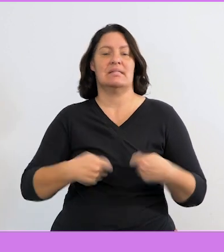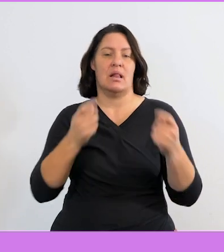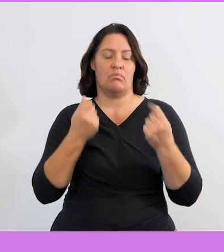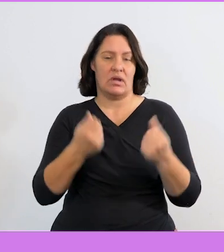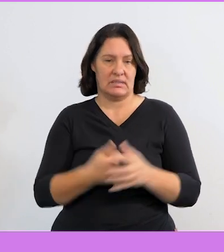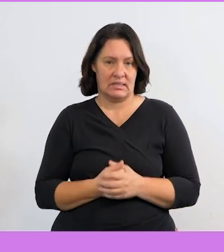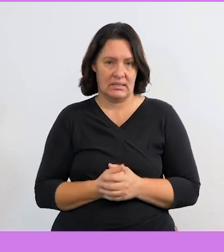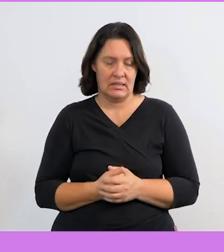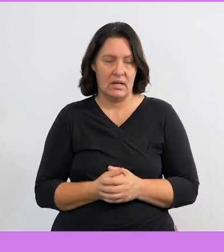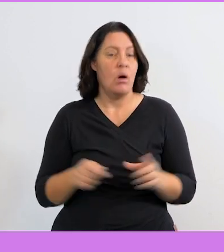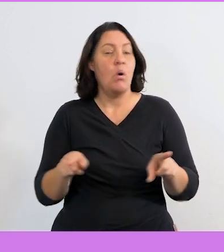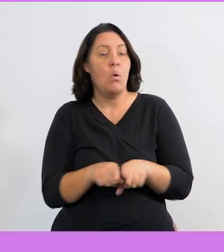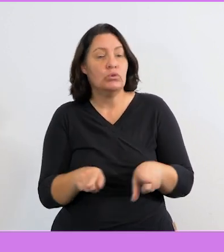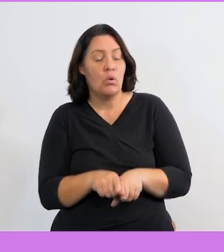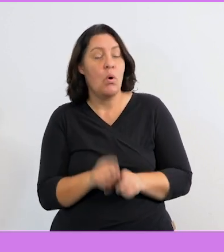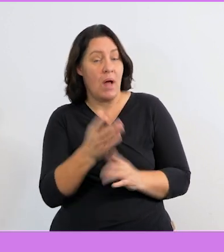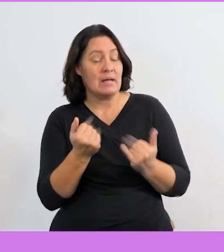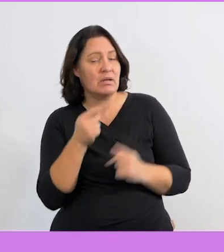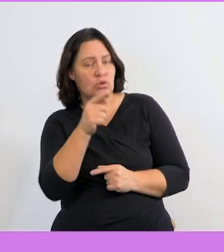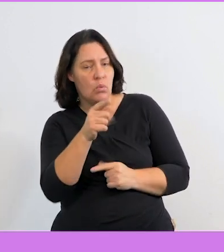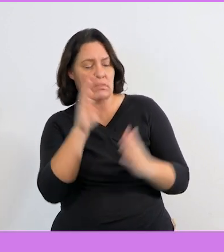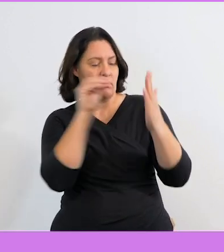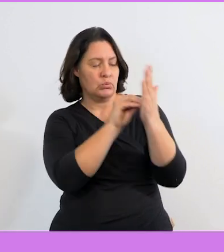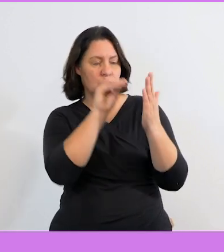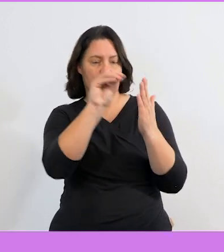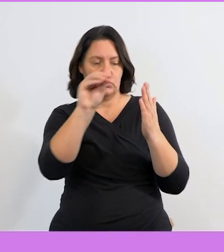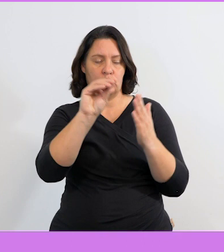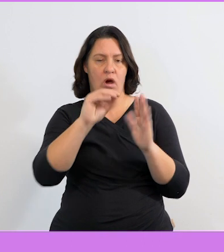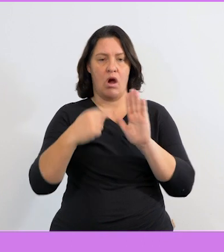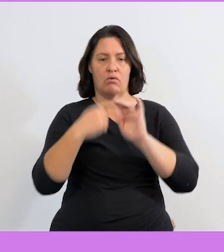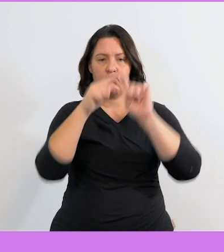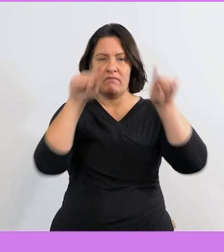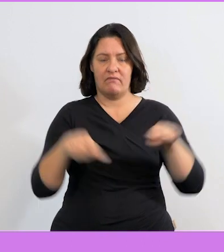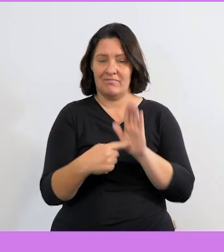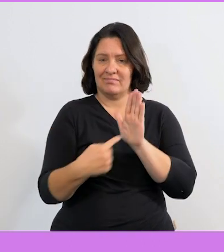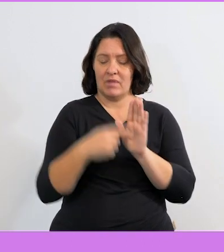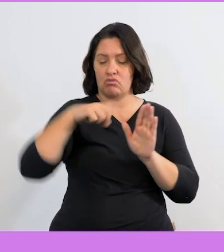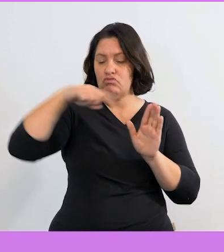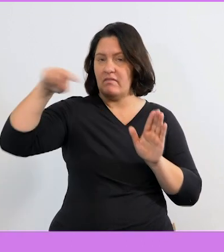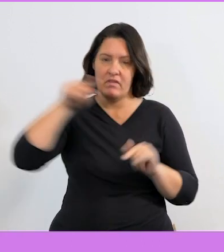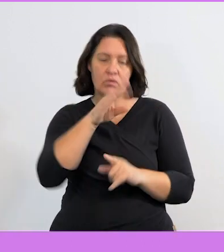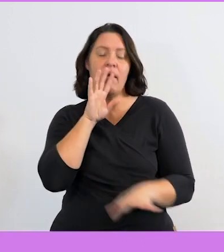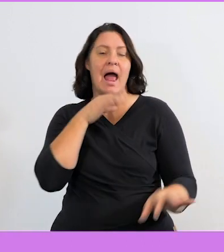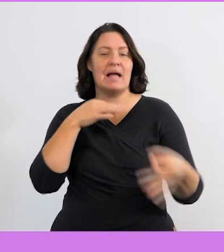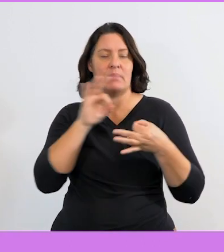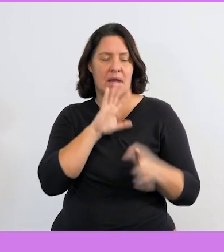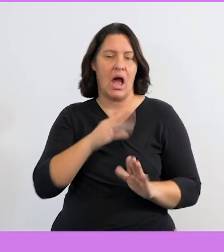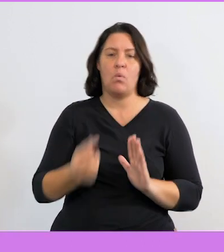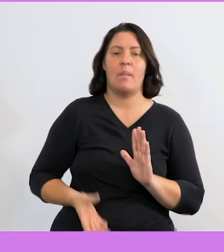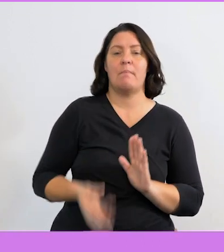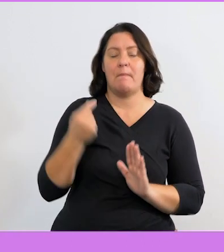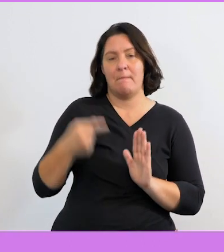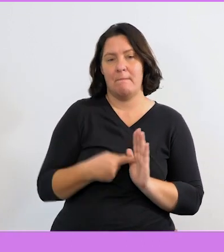price. Also, it will be expected of you to plot points and thereafter draw a graph to explain how you arrived